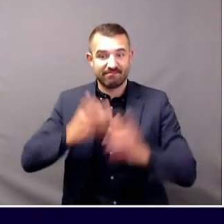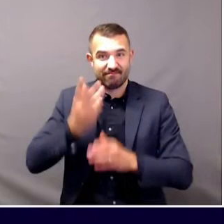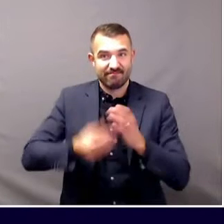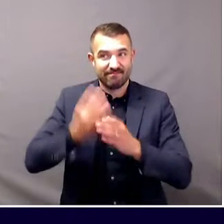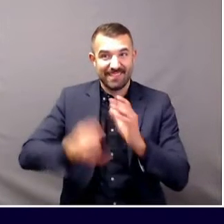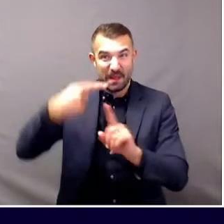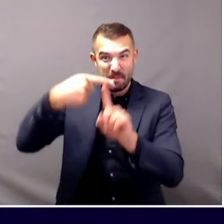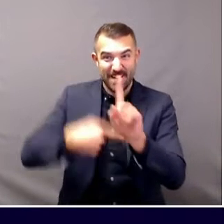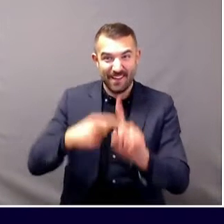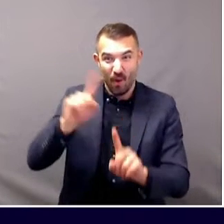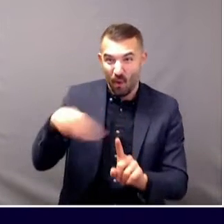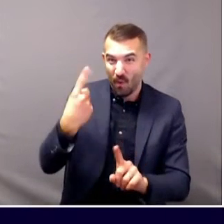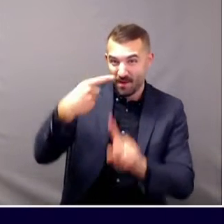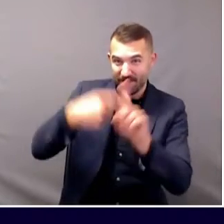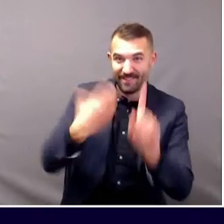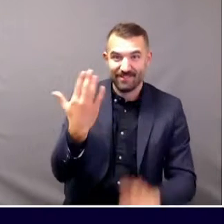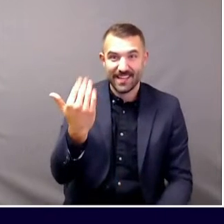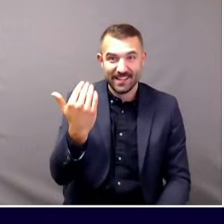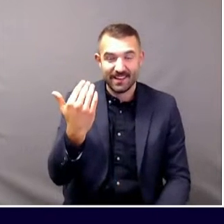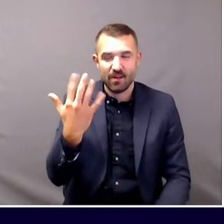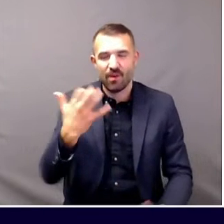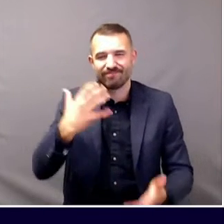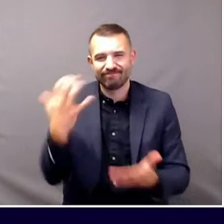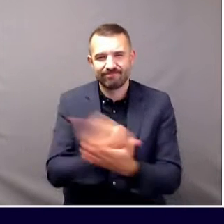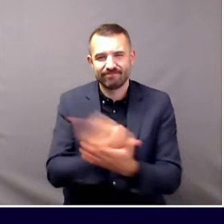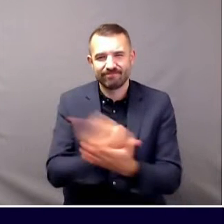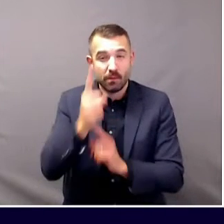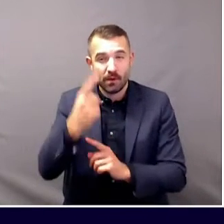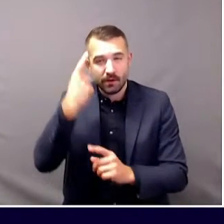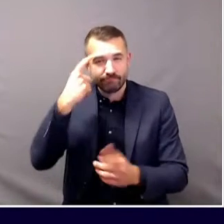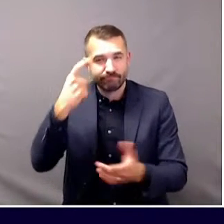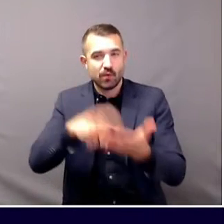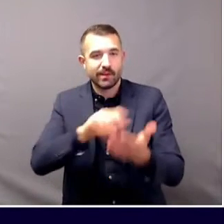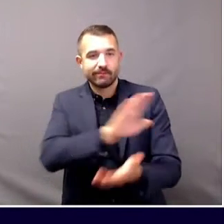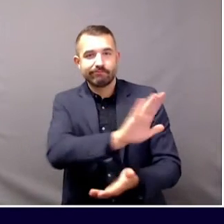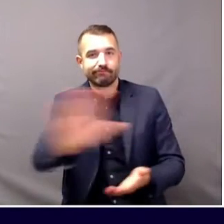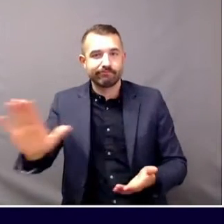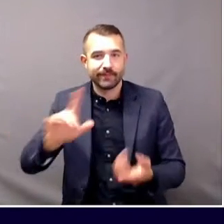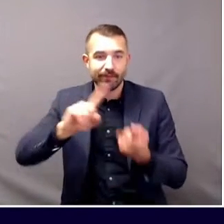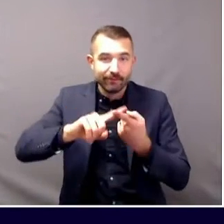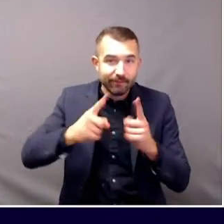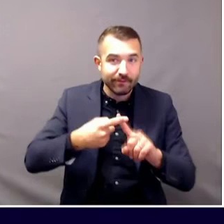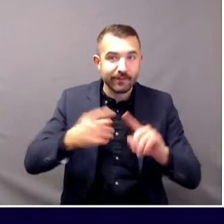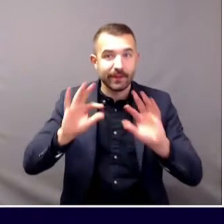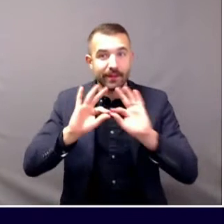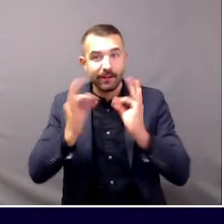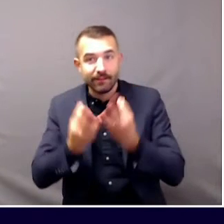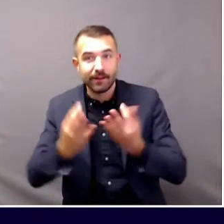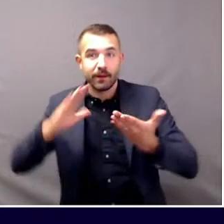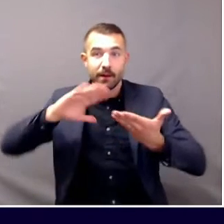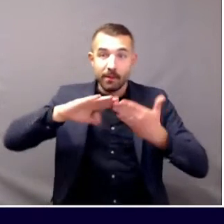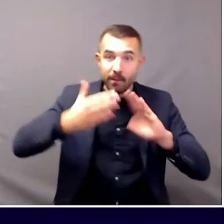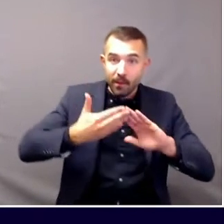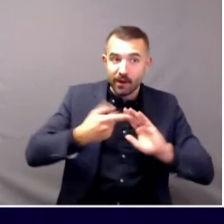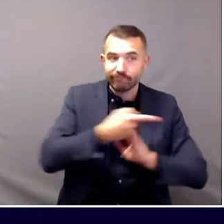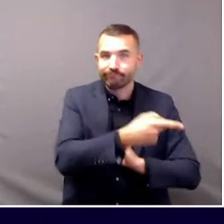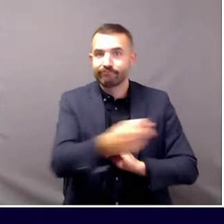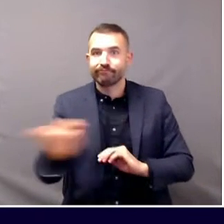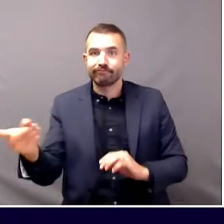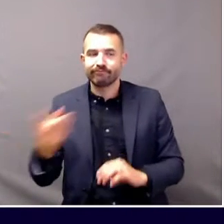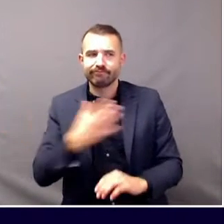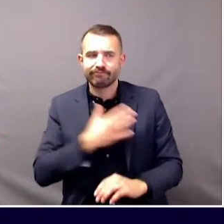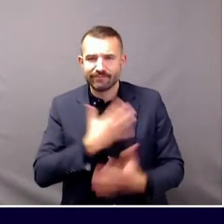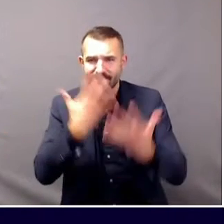to offer their friends, their families, and their entire communities our deepest condolences during this time of